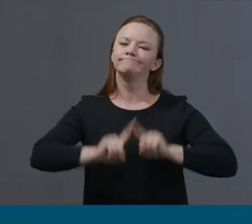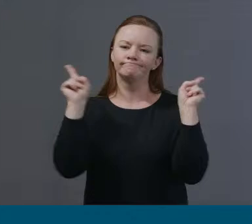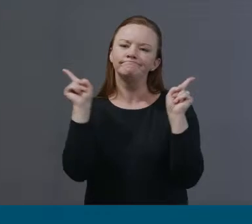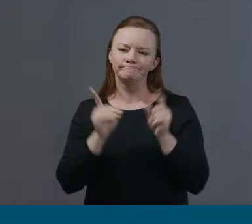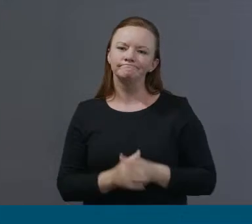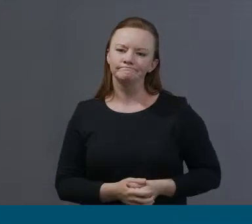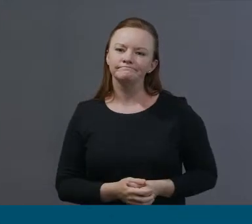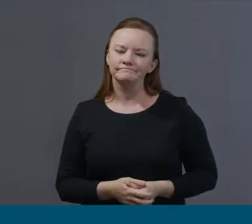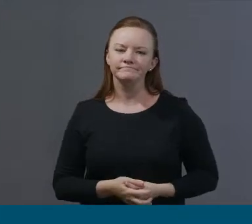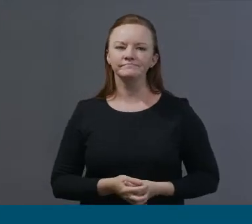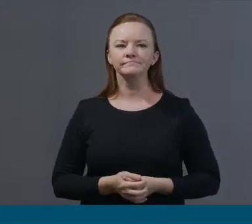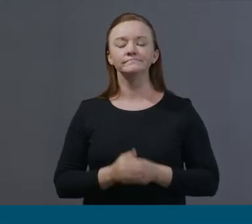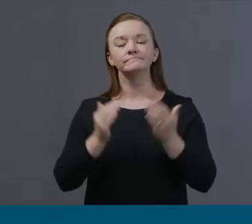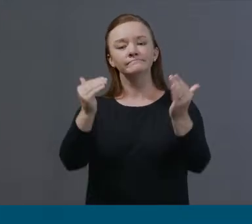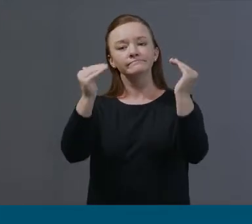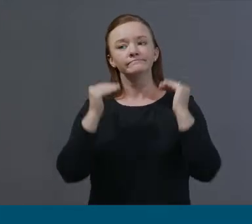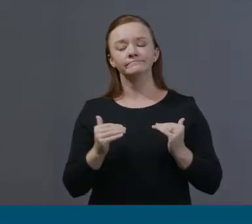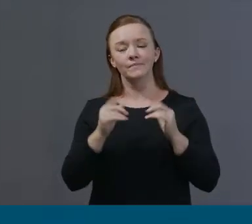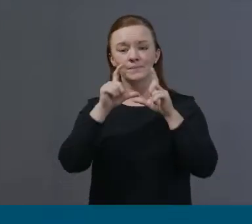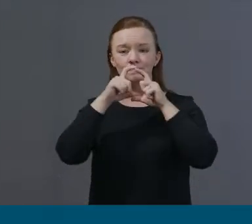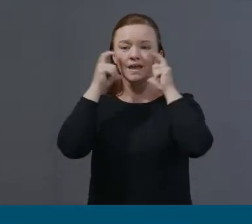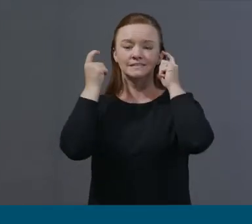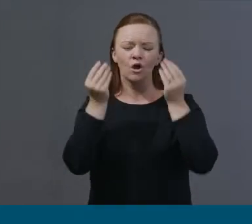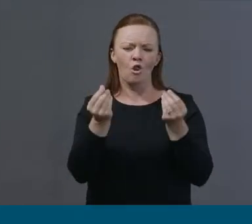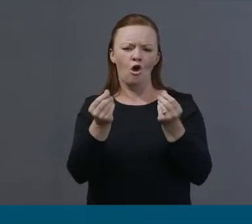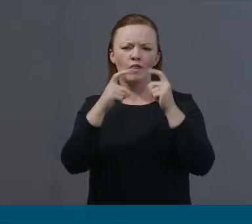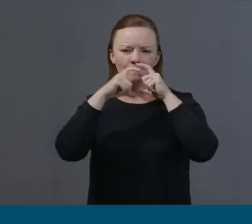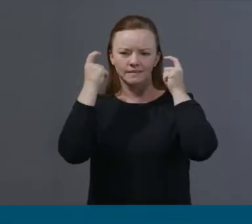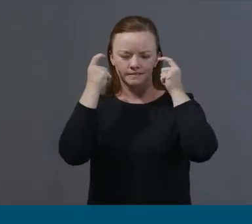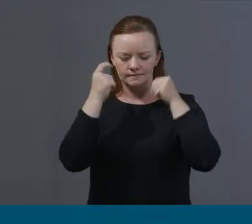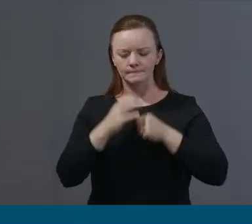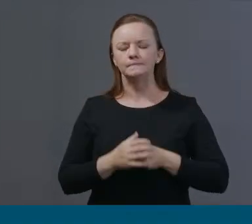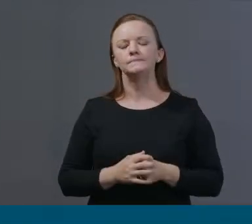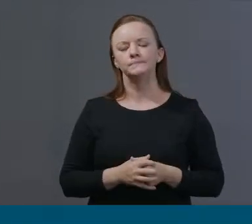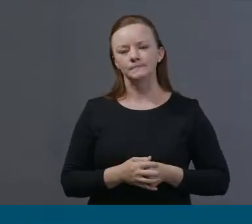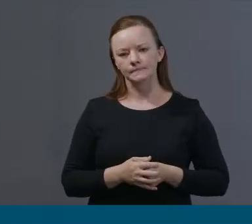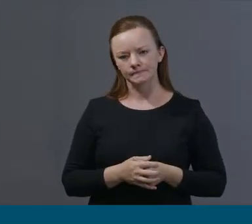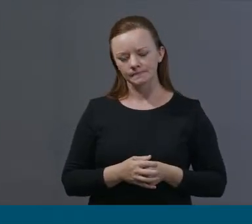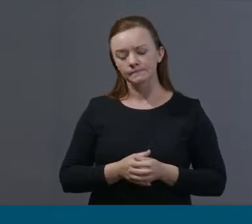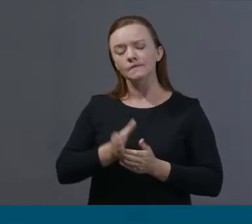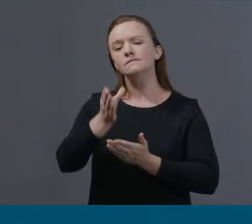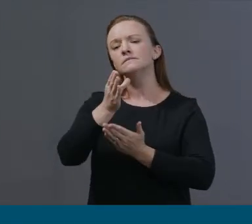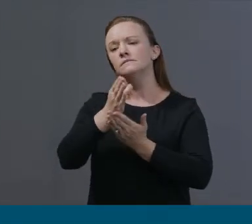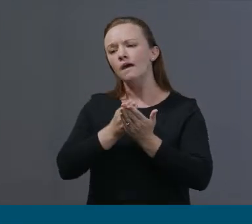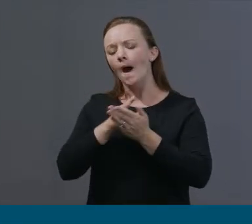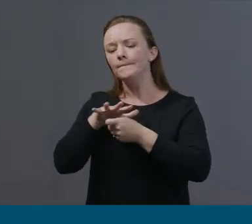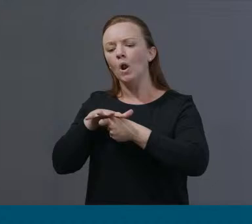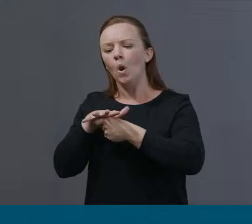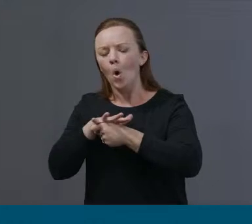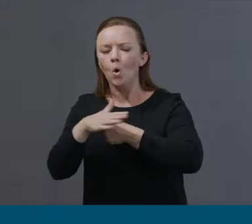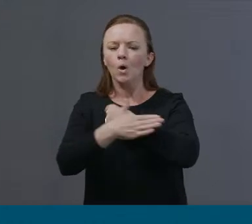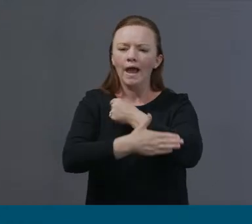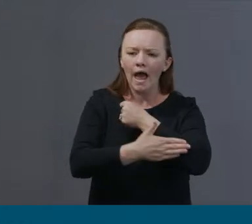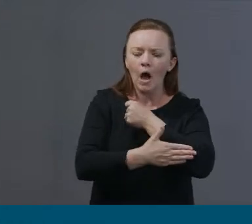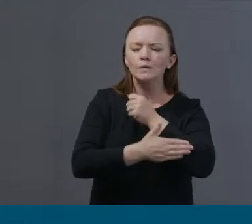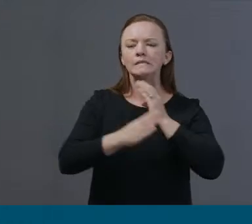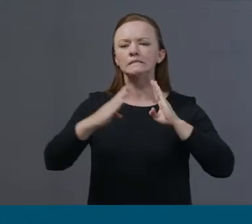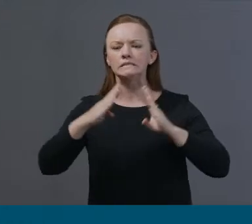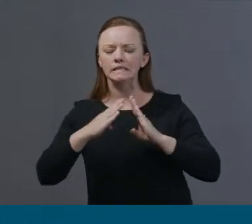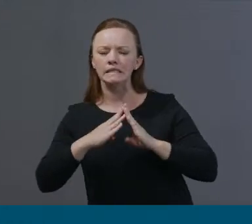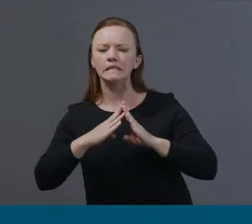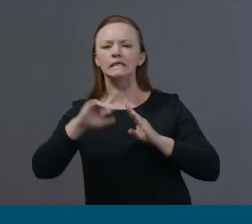Now, on cloth face coverings, we've heard from local governments, and they've requested the ability to mandate